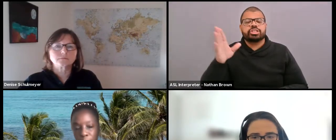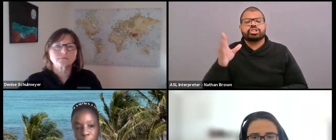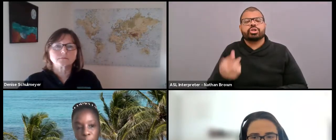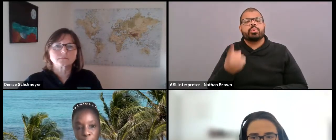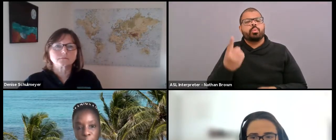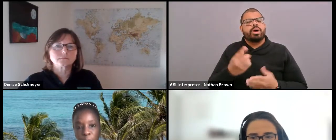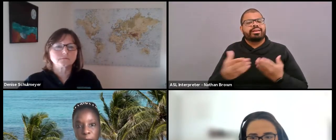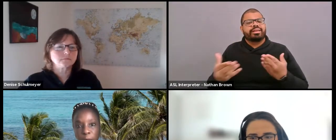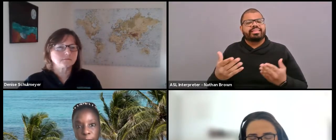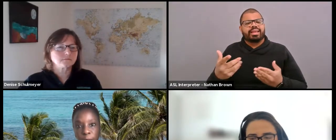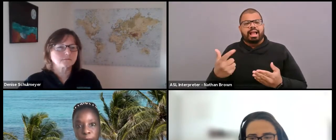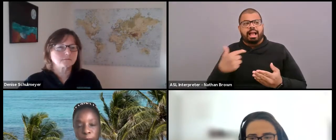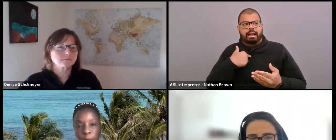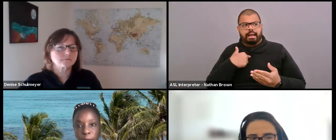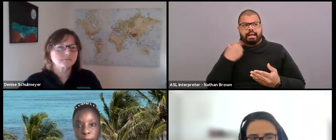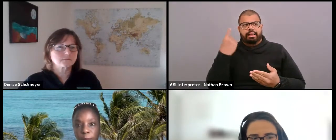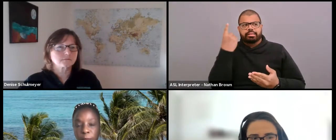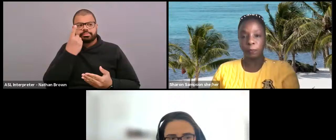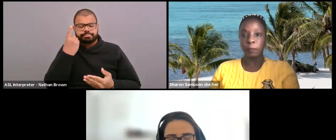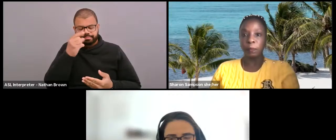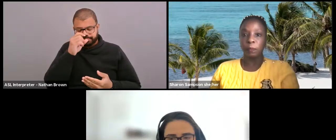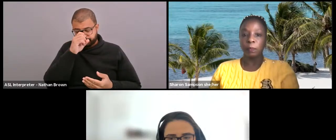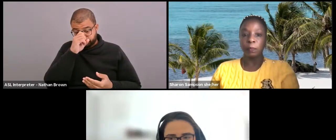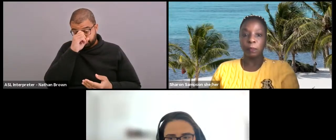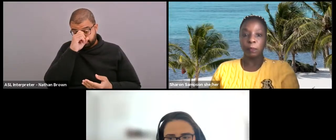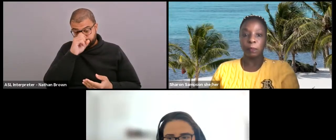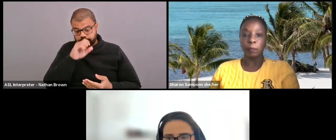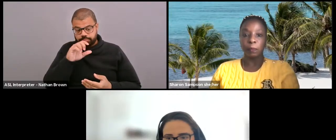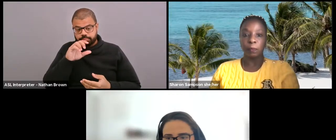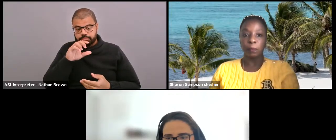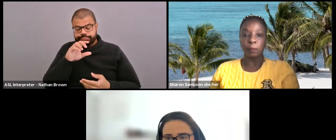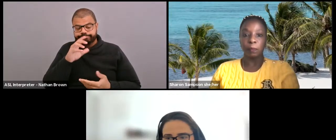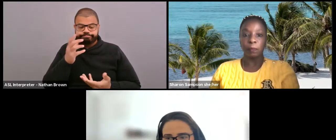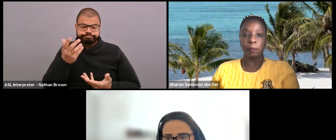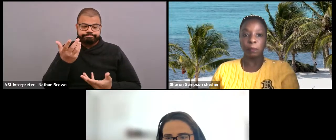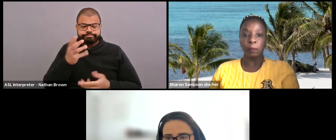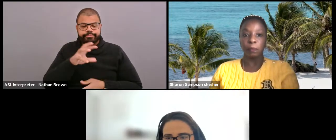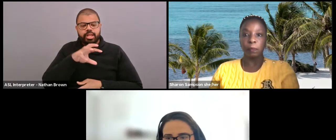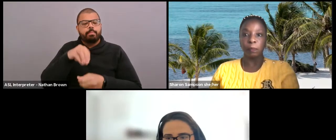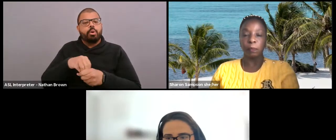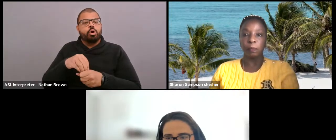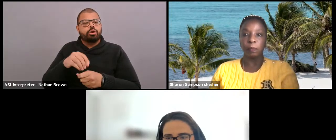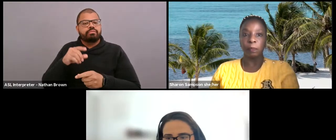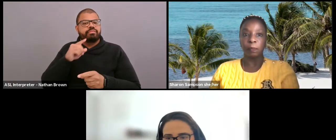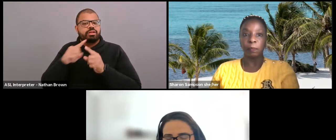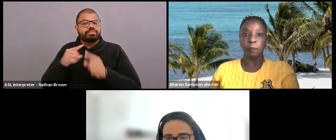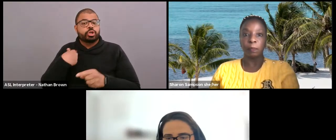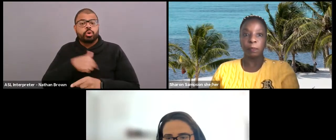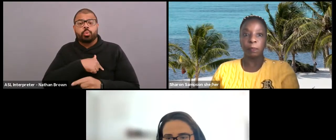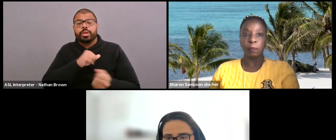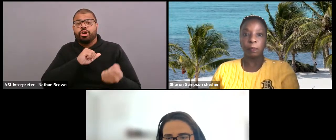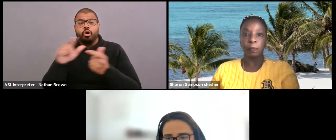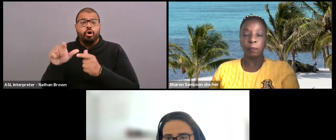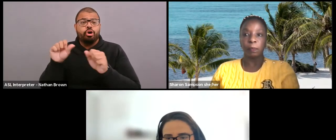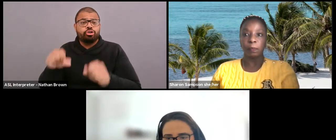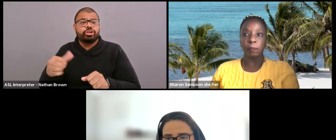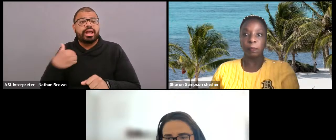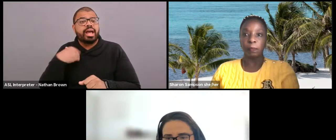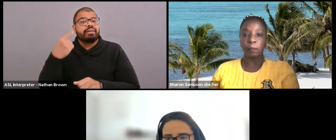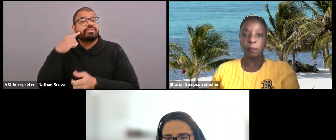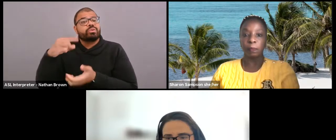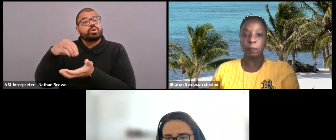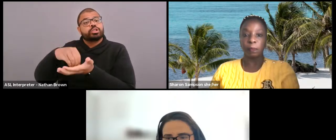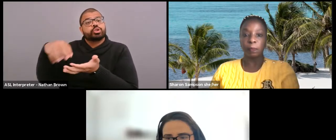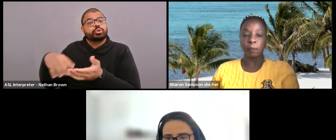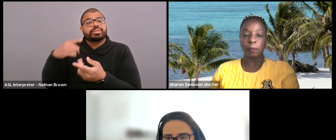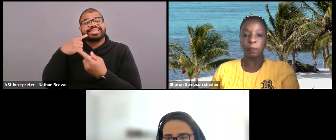that I think about as part of the conversations that we can all have with regards to student success and